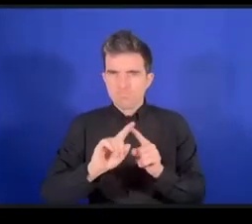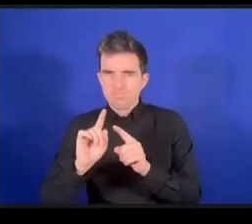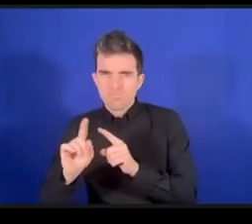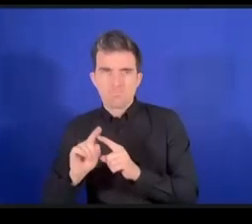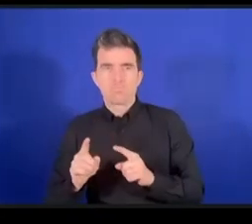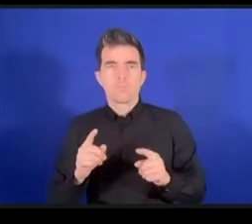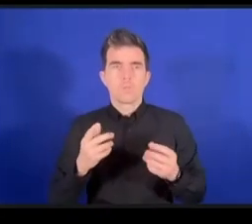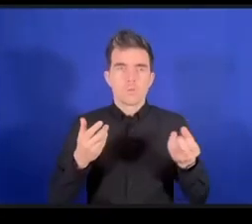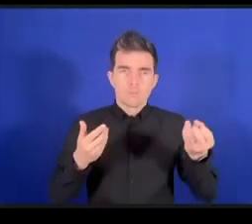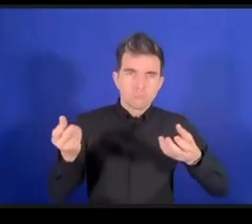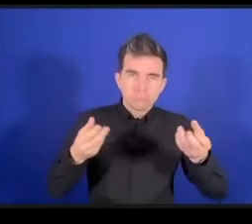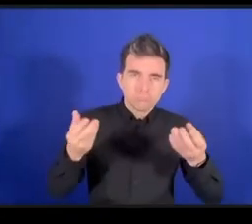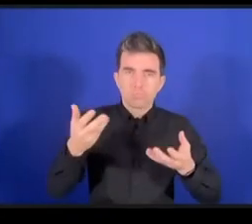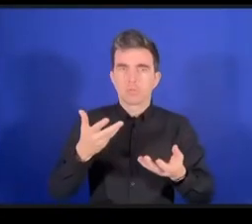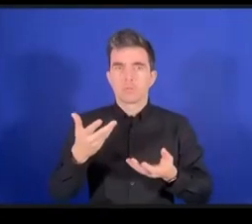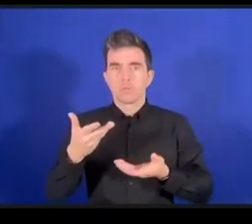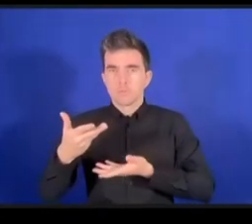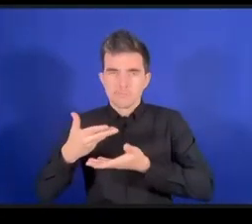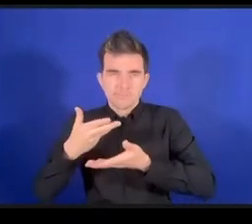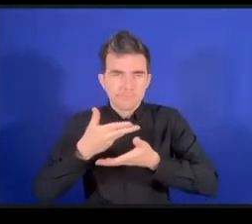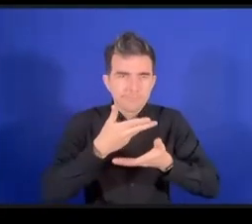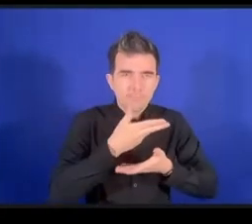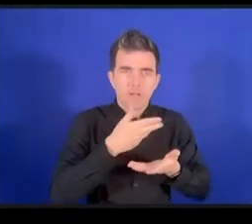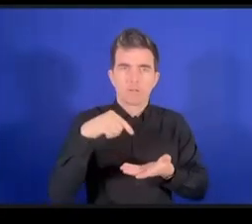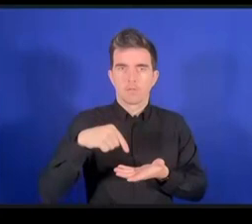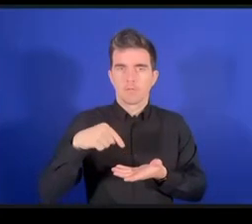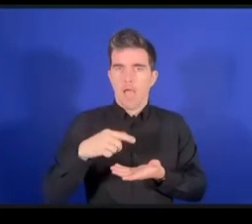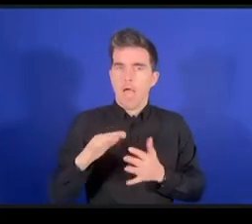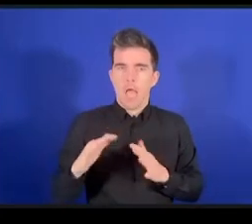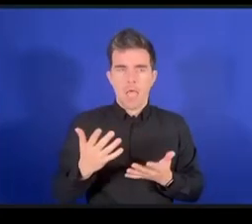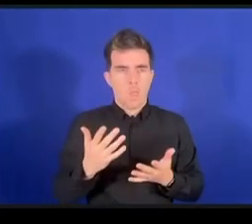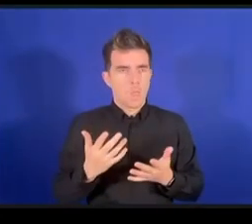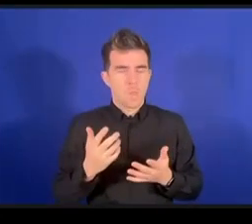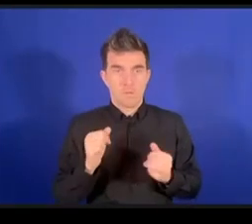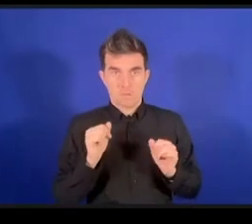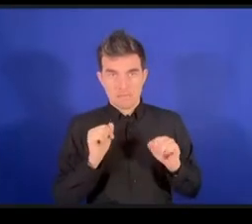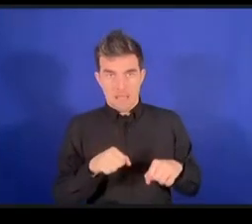deeper impact around the SDGs if we're able to do that together.